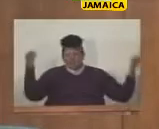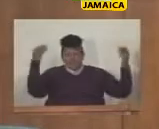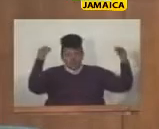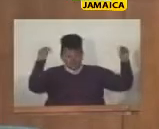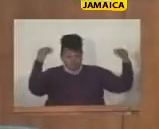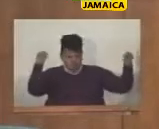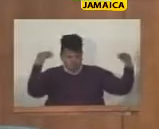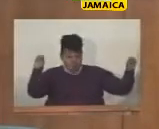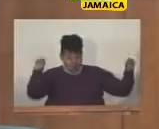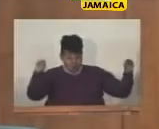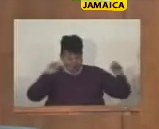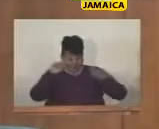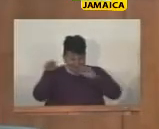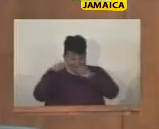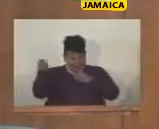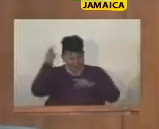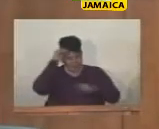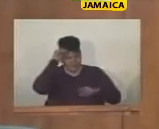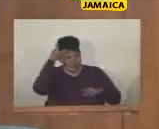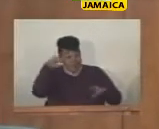wash car with champagne.